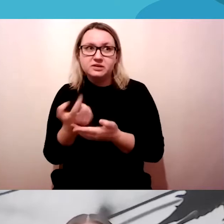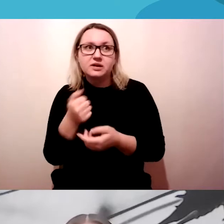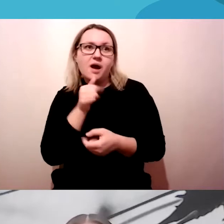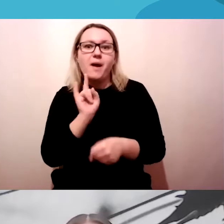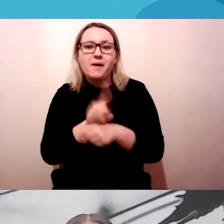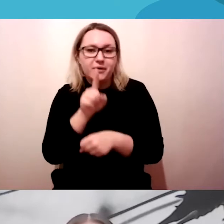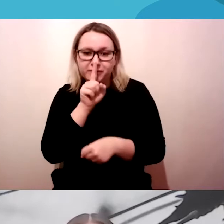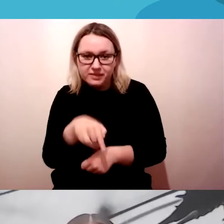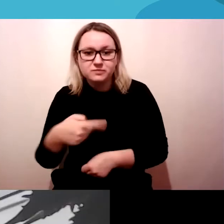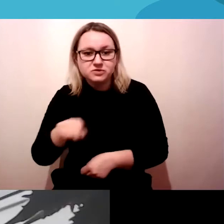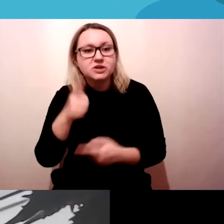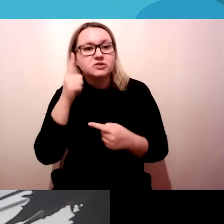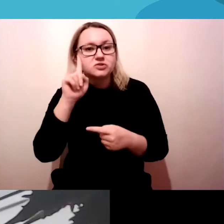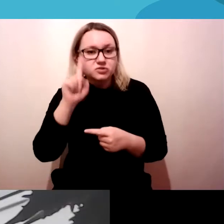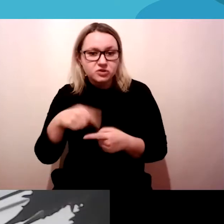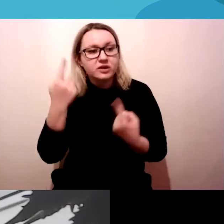Most probably,